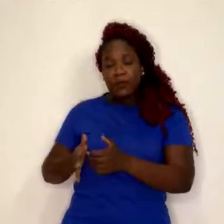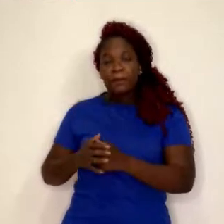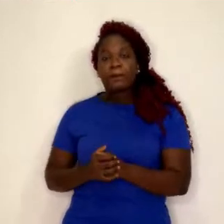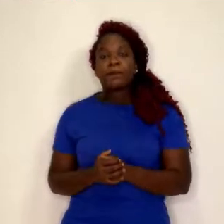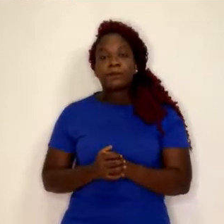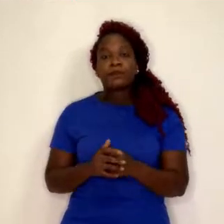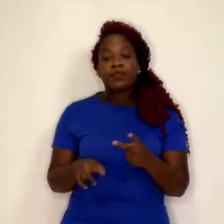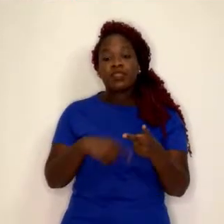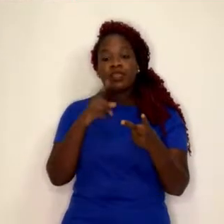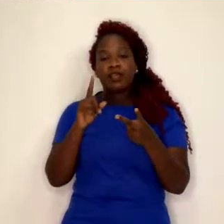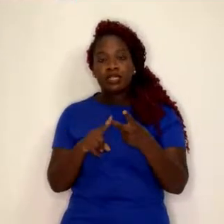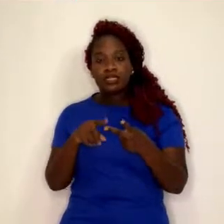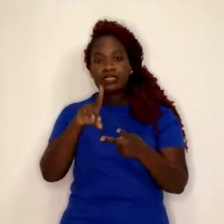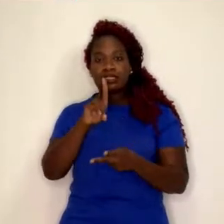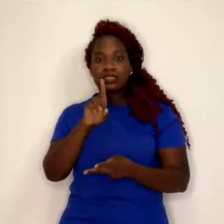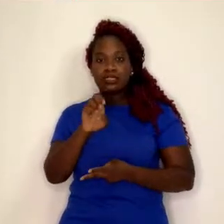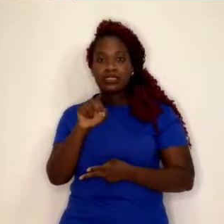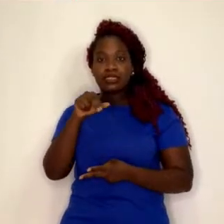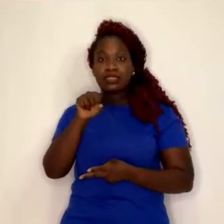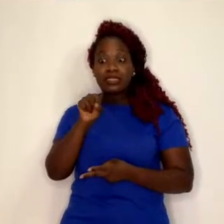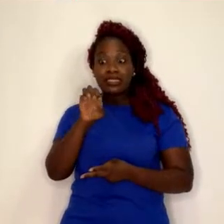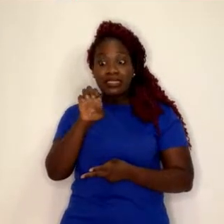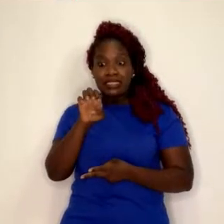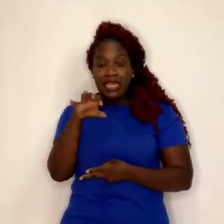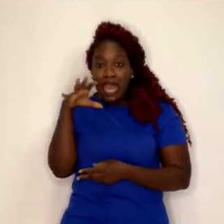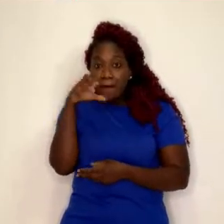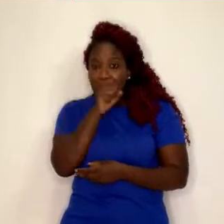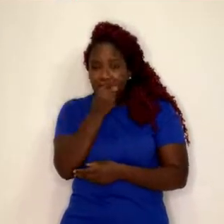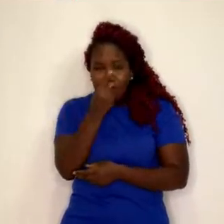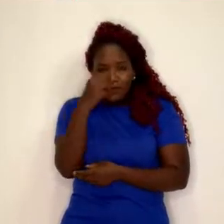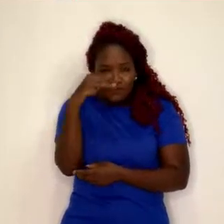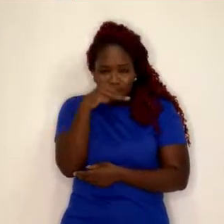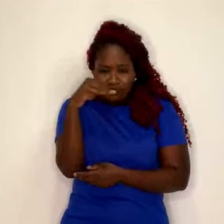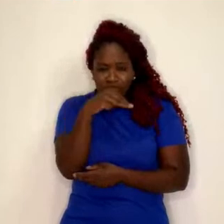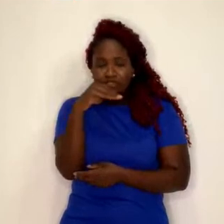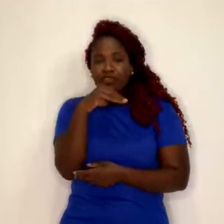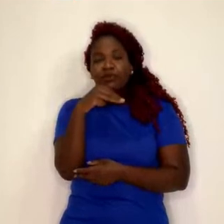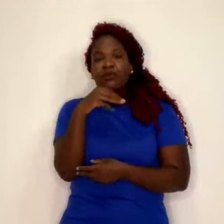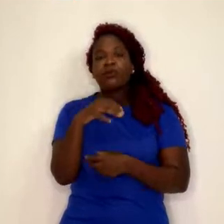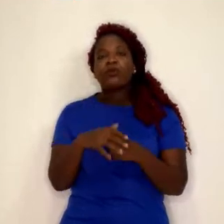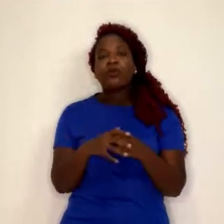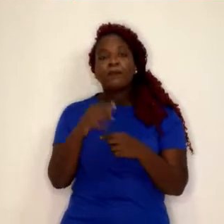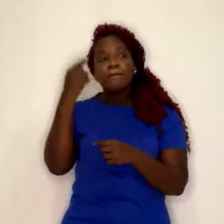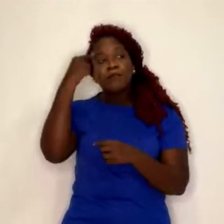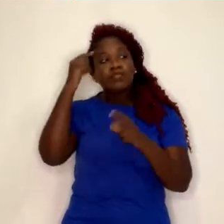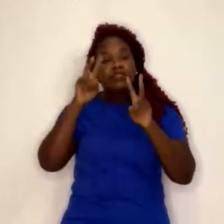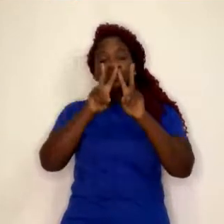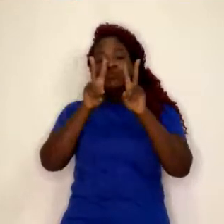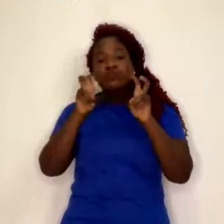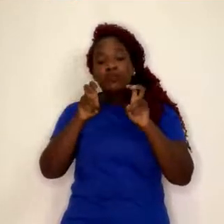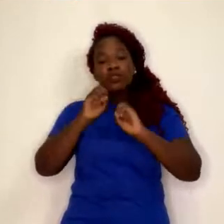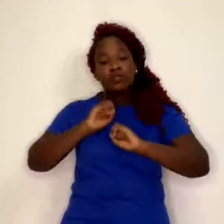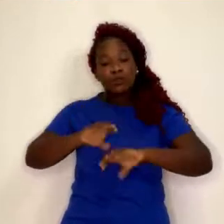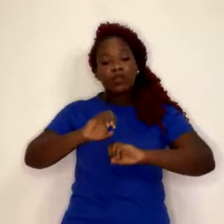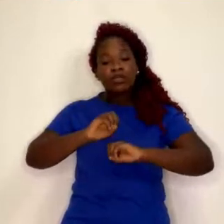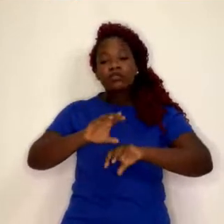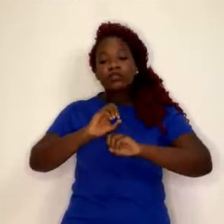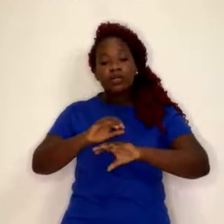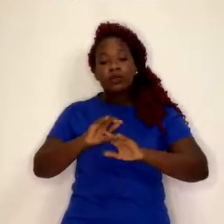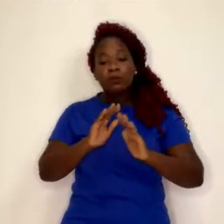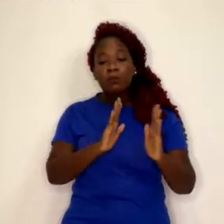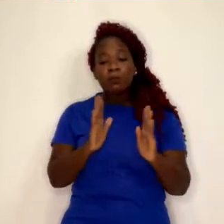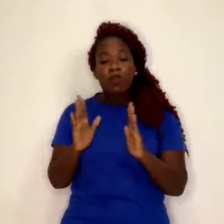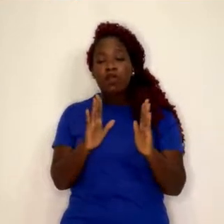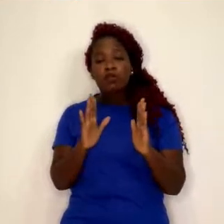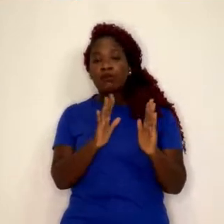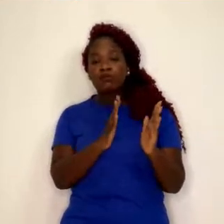being outside of school. Now, Professor Denise, if you could then address this question in